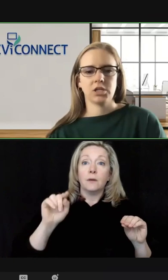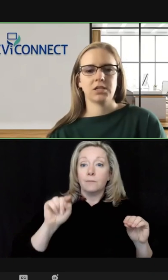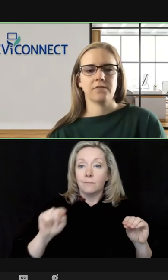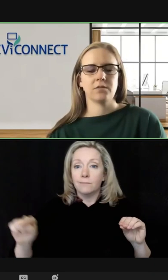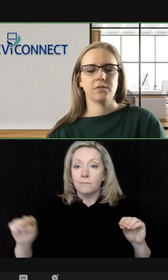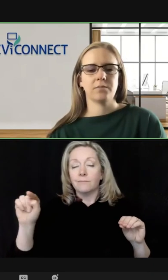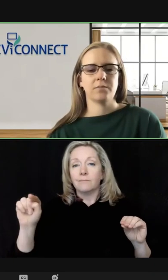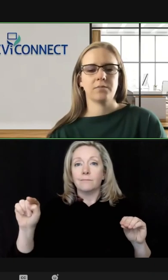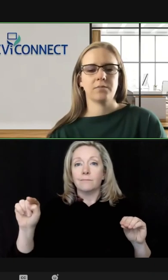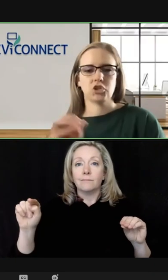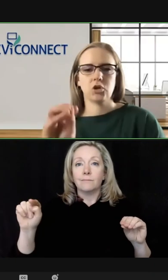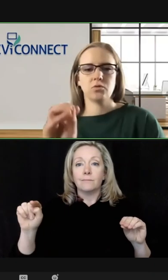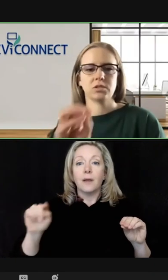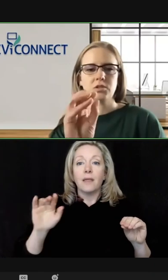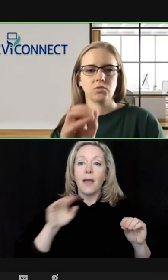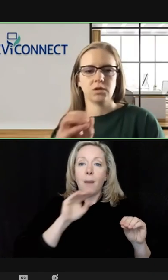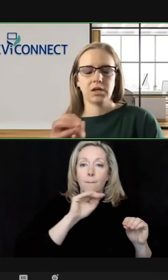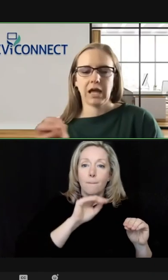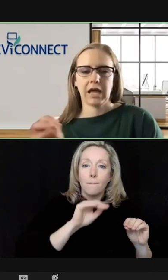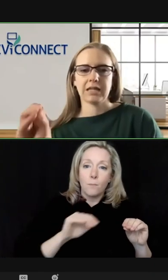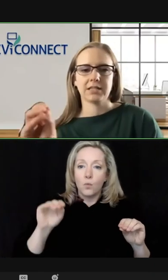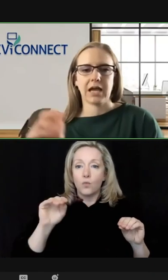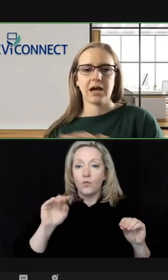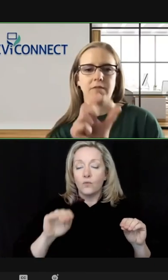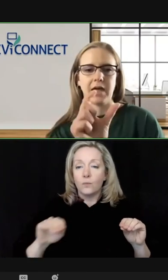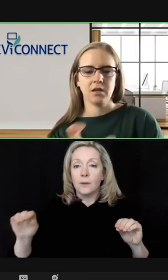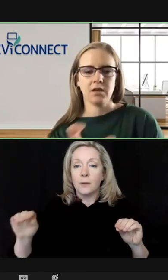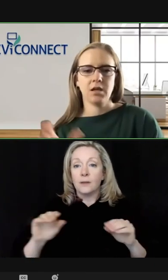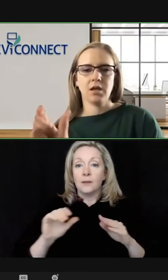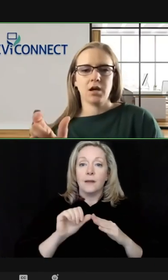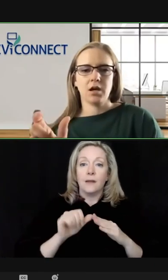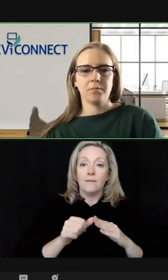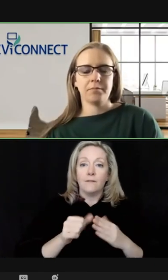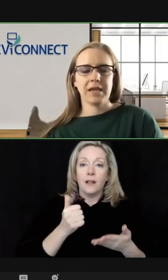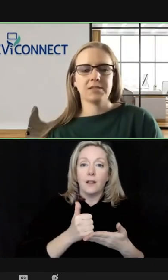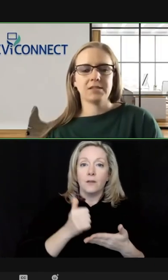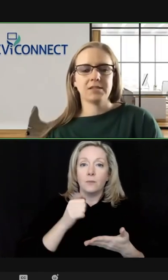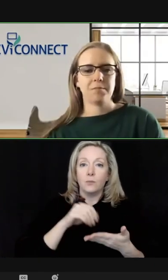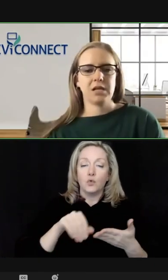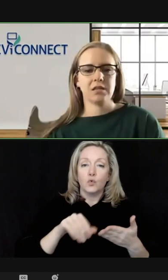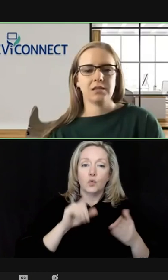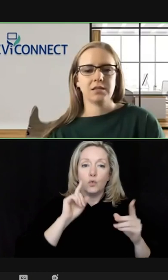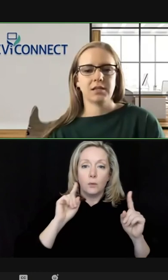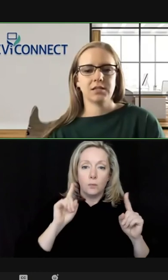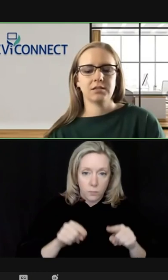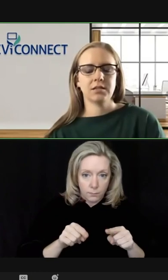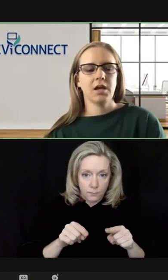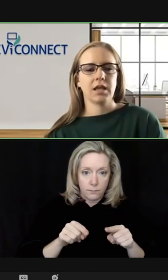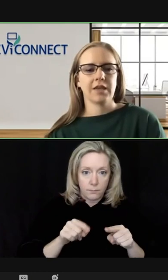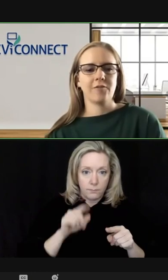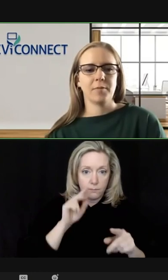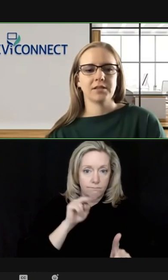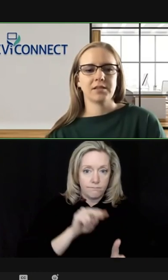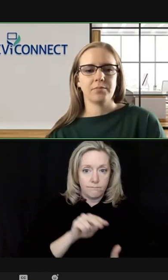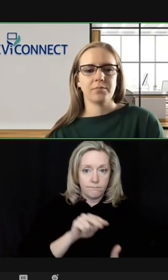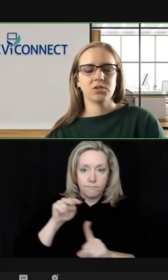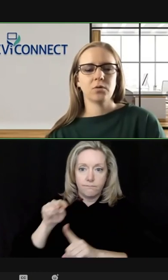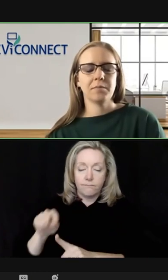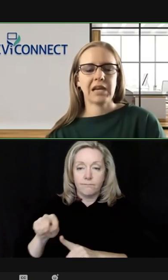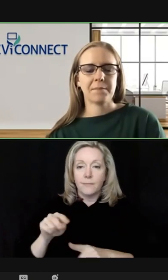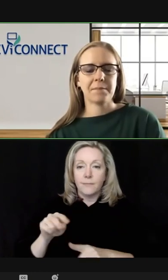and chased after the ball. So it kind of shows the student and highlights how that pacing can happen in the sentence and give